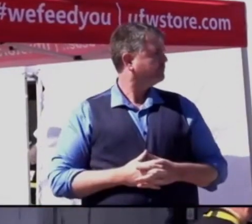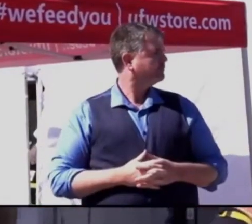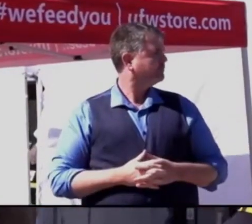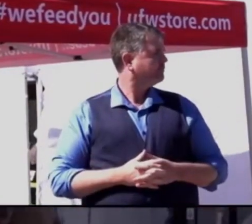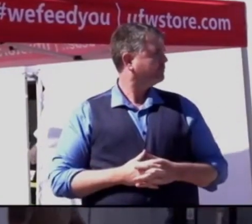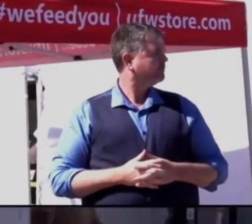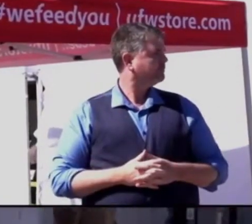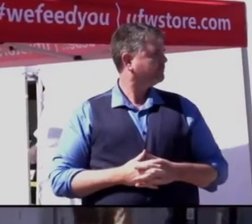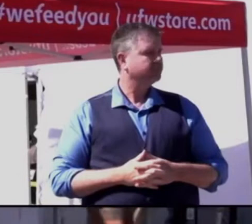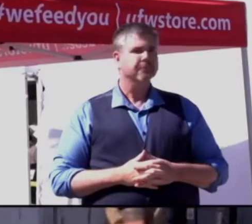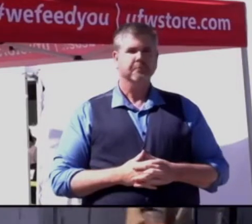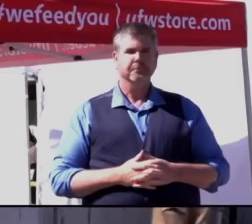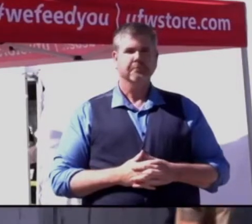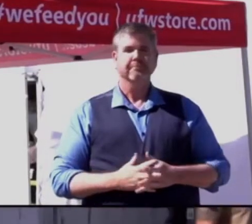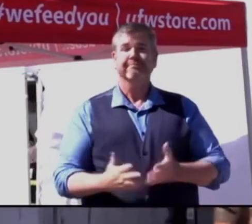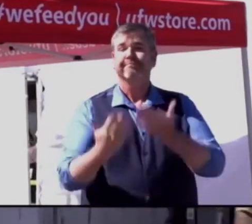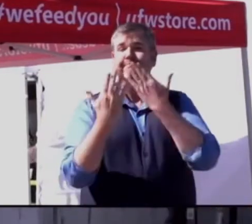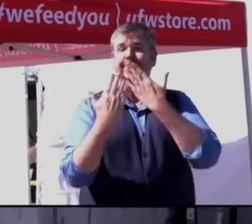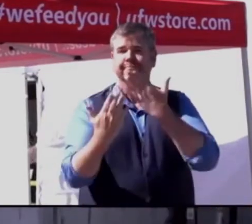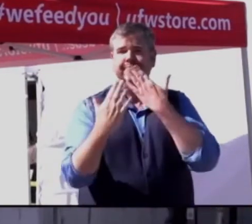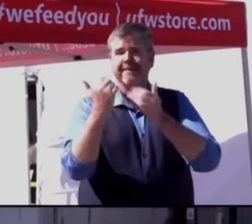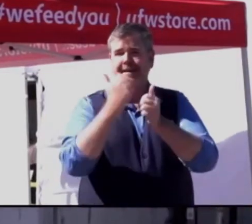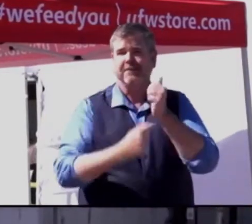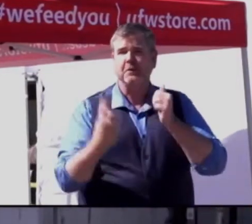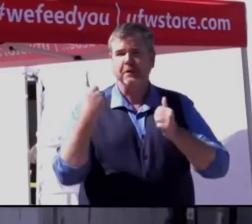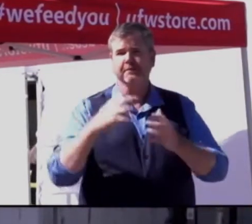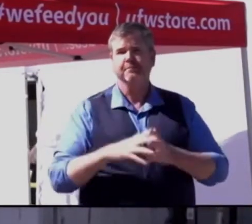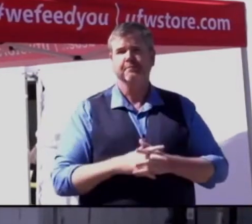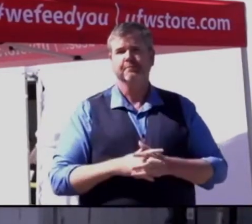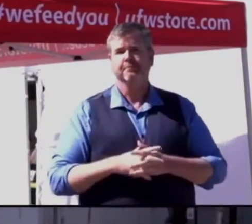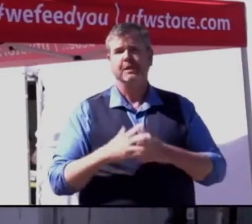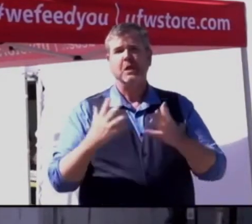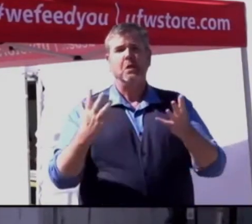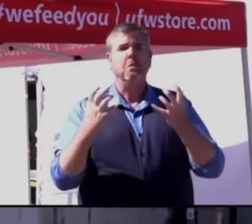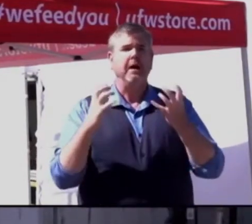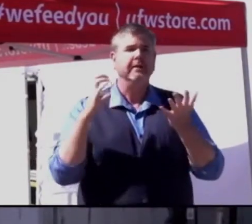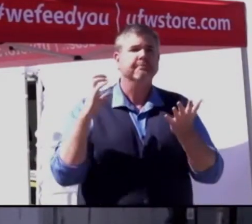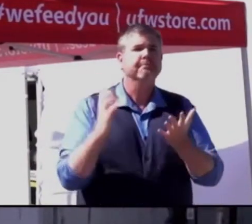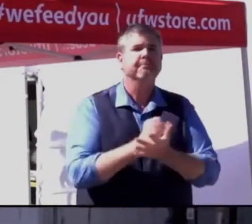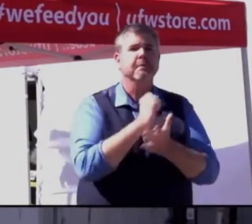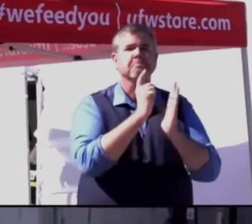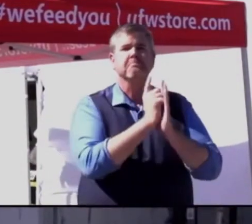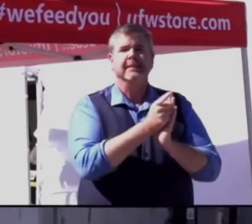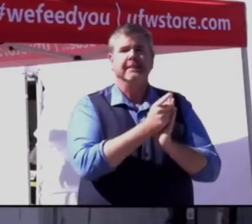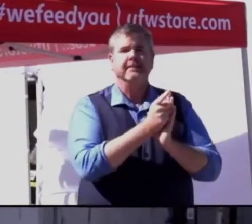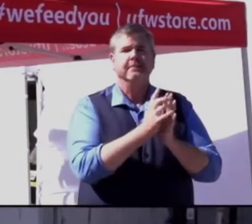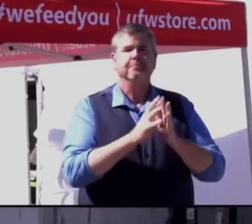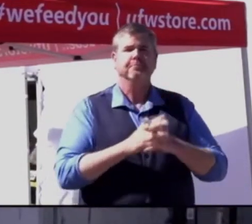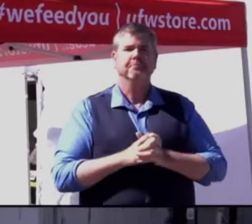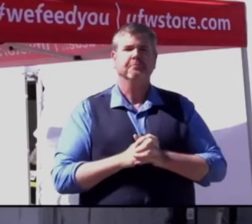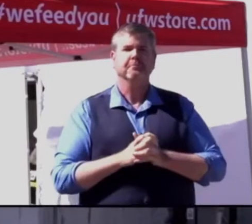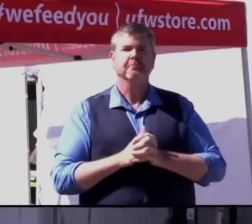Well, good morning, everyone. I wanted to take just a minute to walk everybody back to when